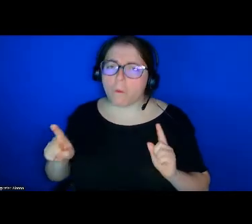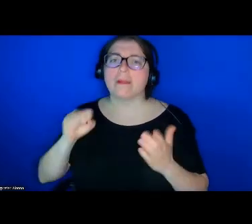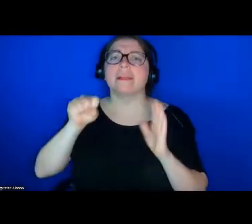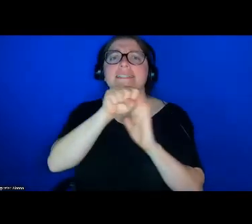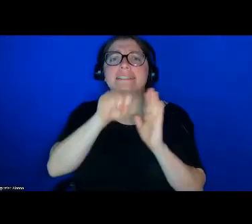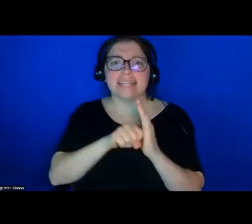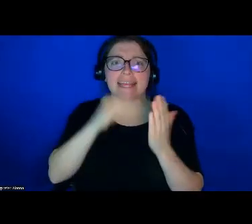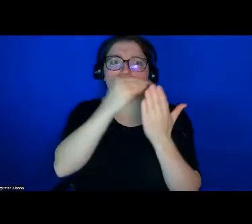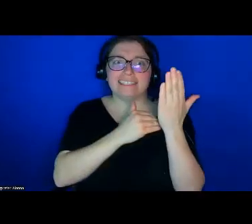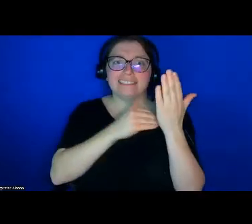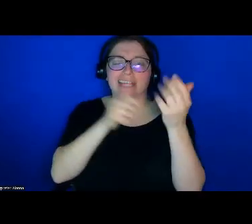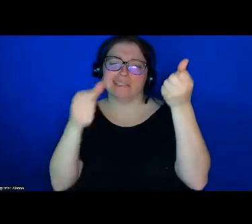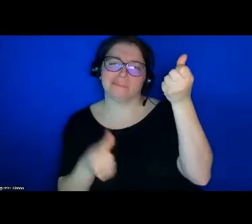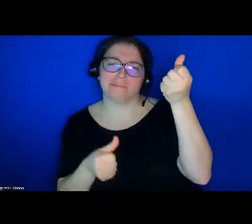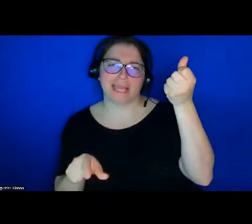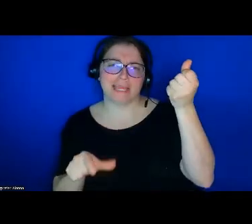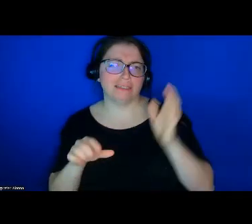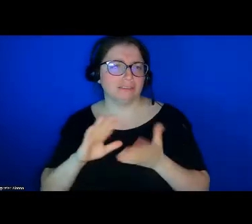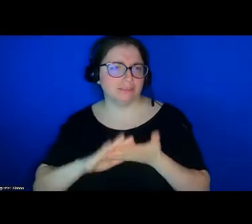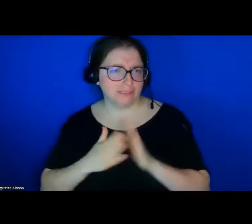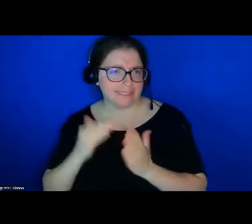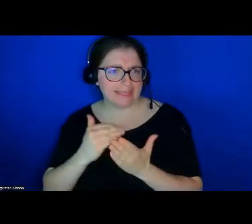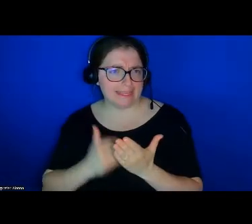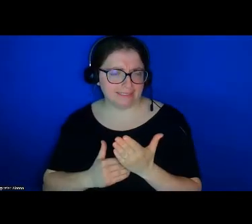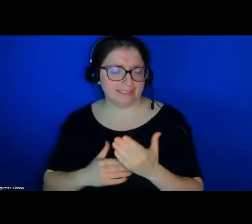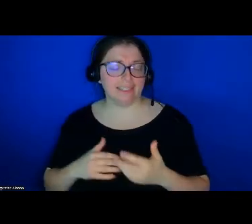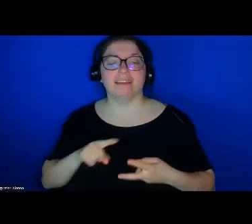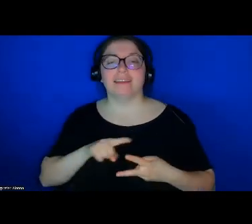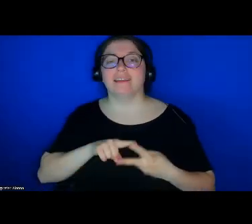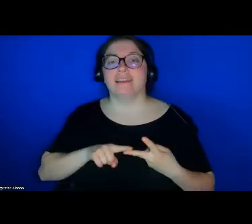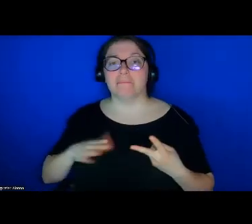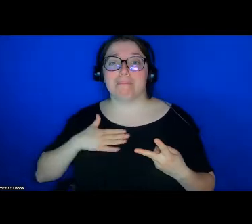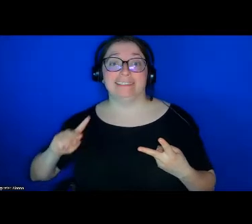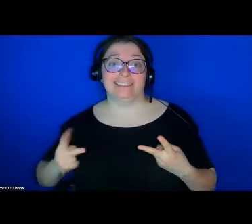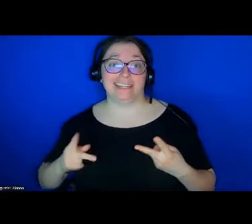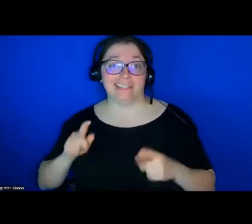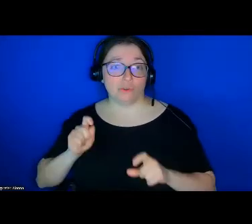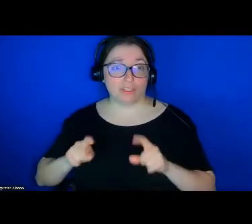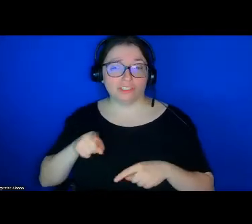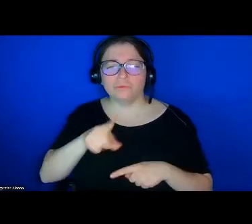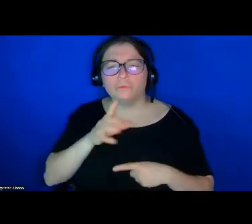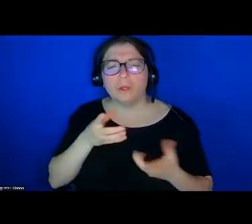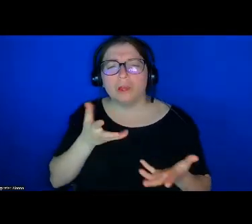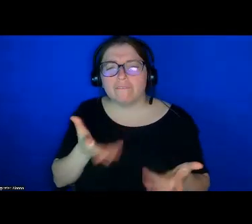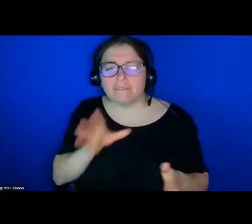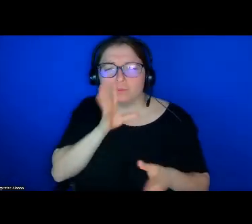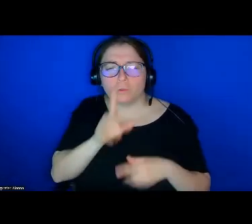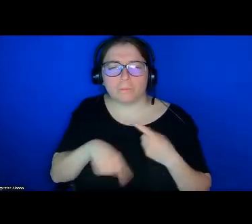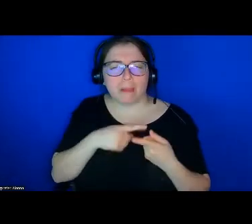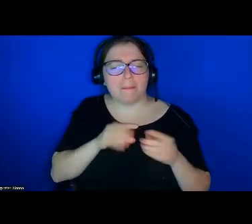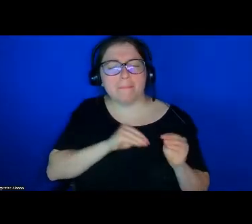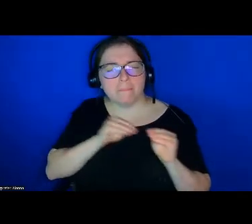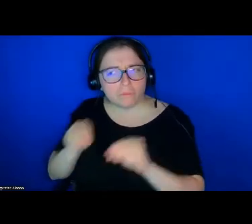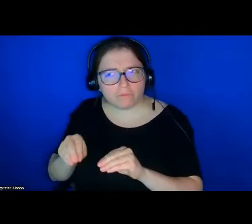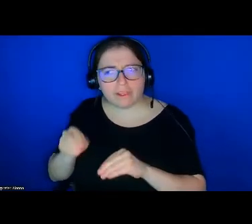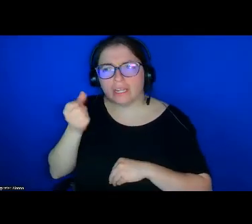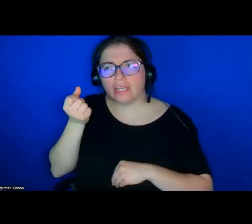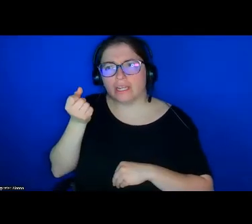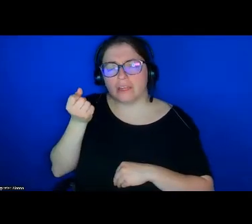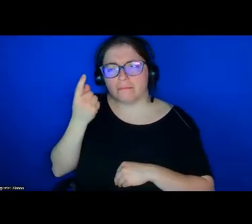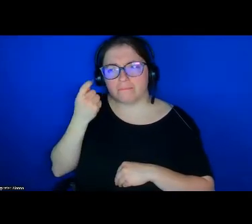list number one and my second question you talked about moving but how does that you know list uh